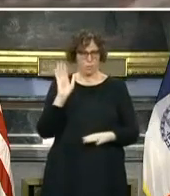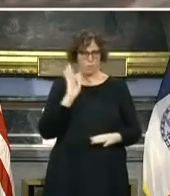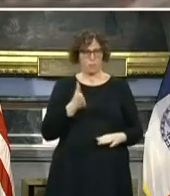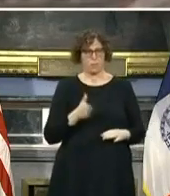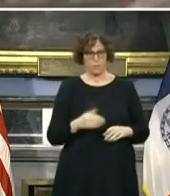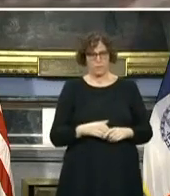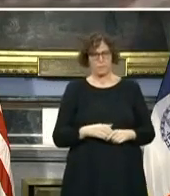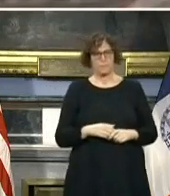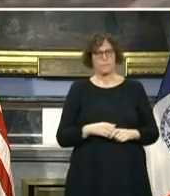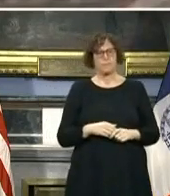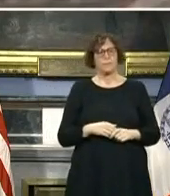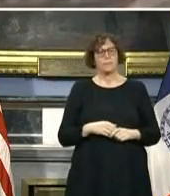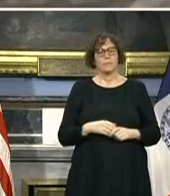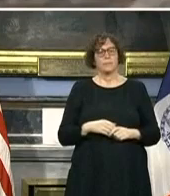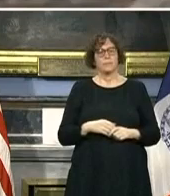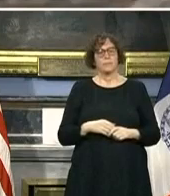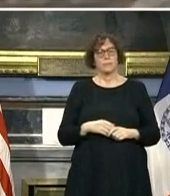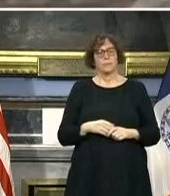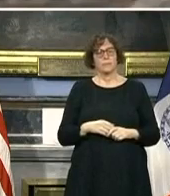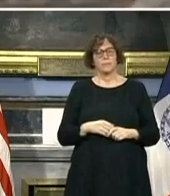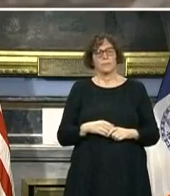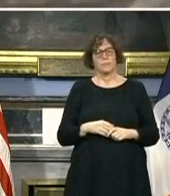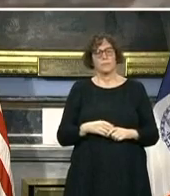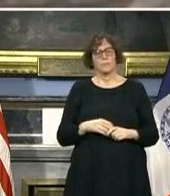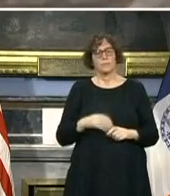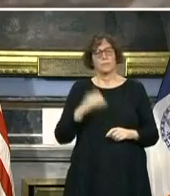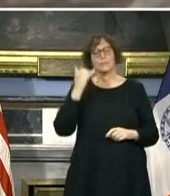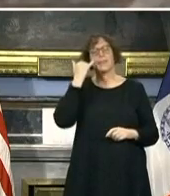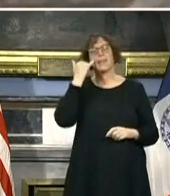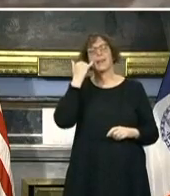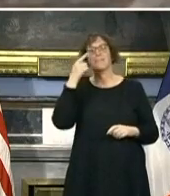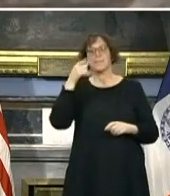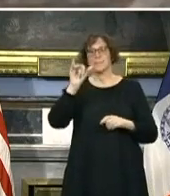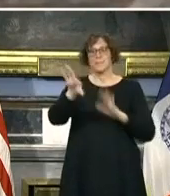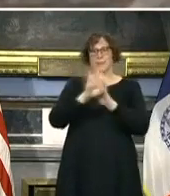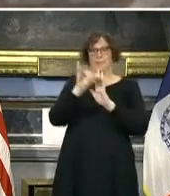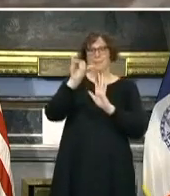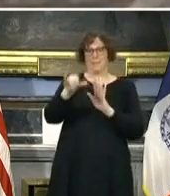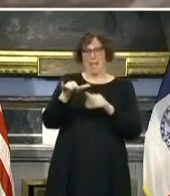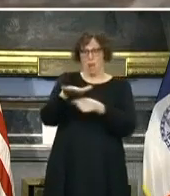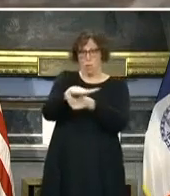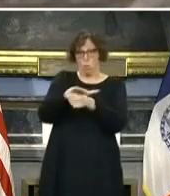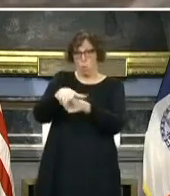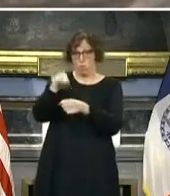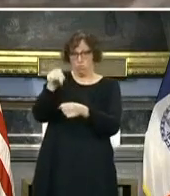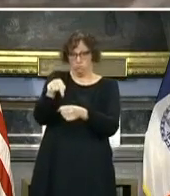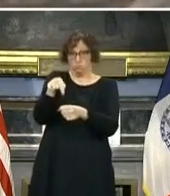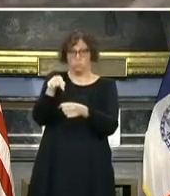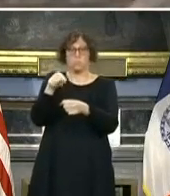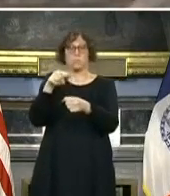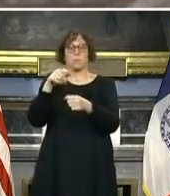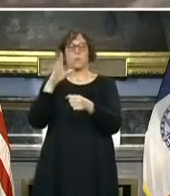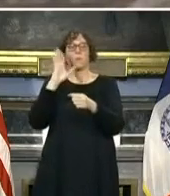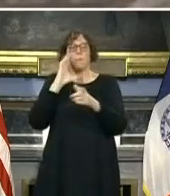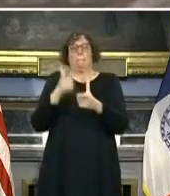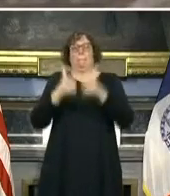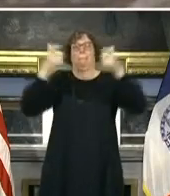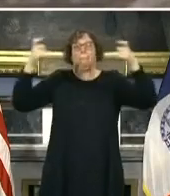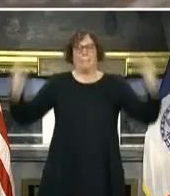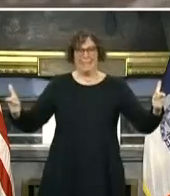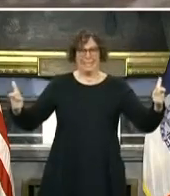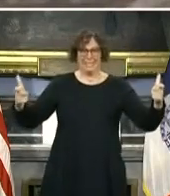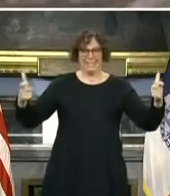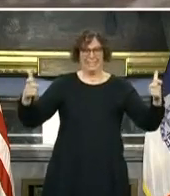We use the example, the Billie Jean King Tennis Center that was at a few days ago. We're looking for any large spaces that we can put a lot of beds